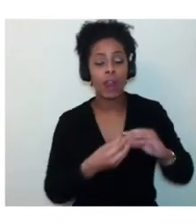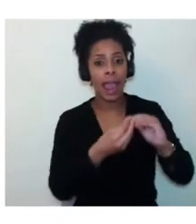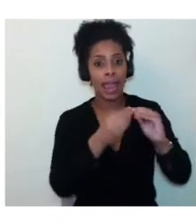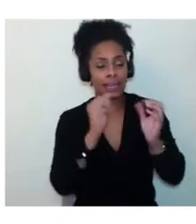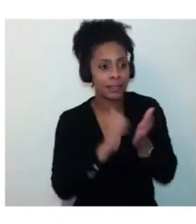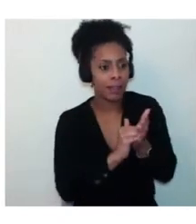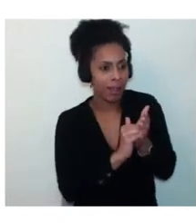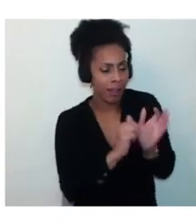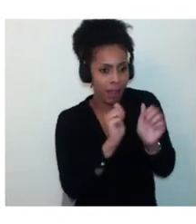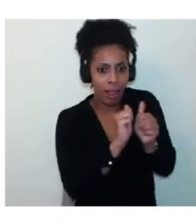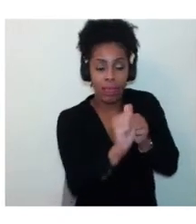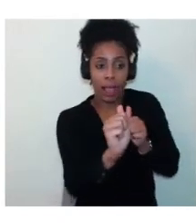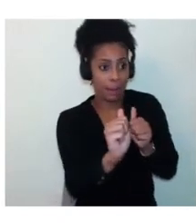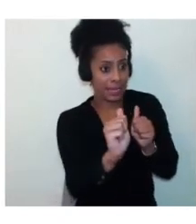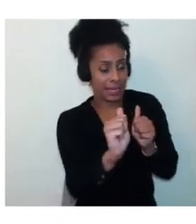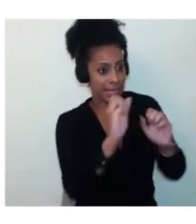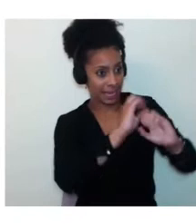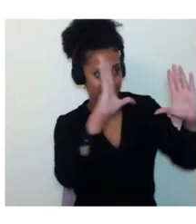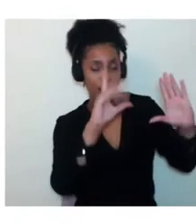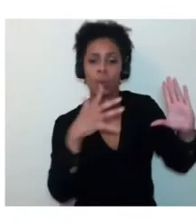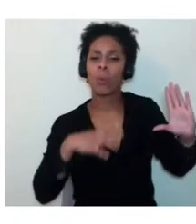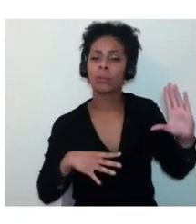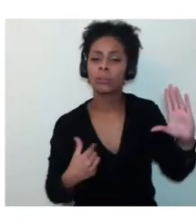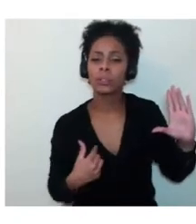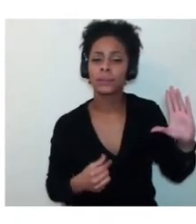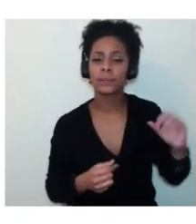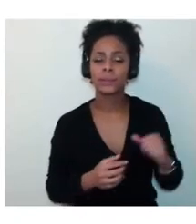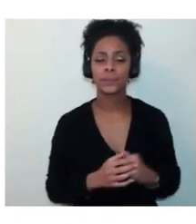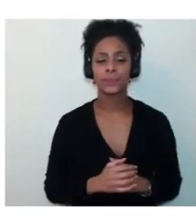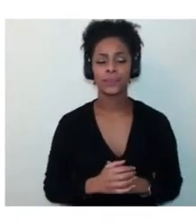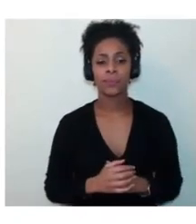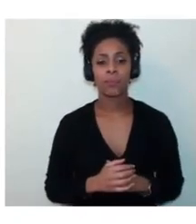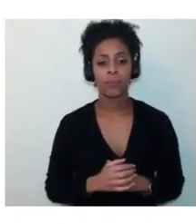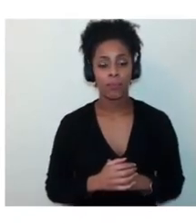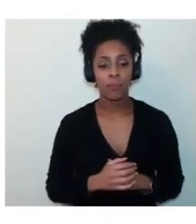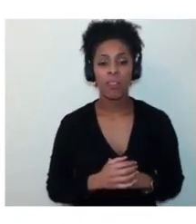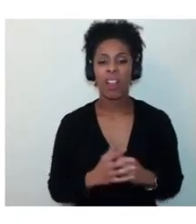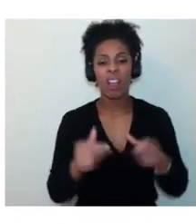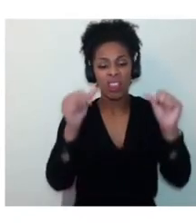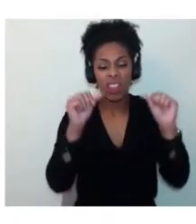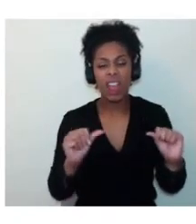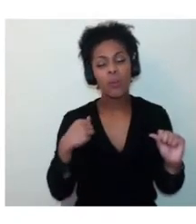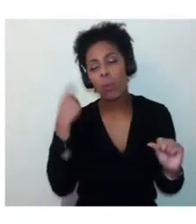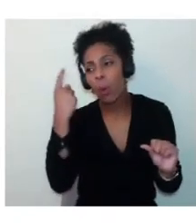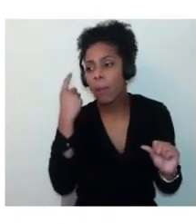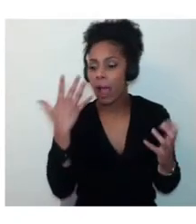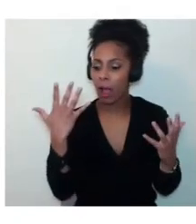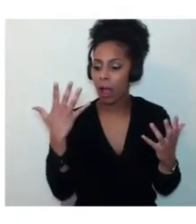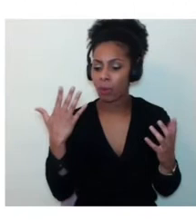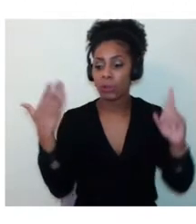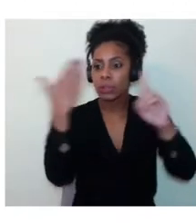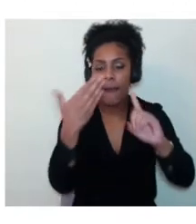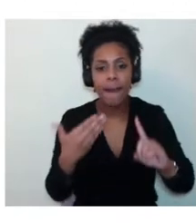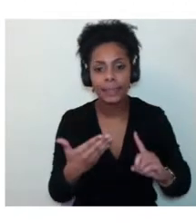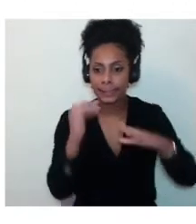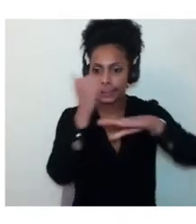going further, into setting targets of representation to make sure that we are doing a good